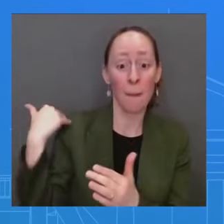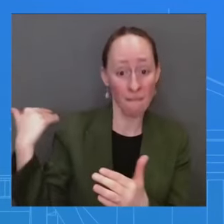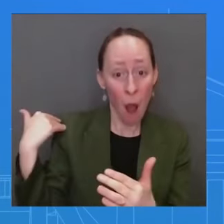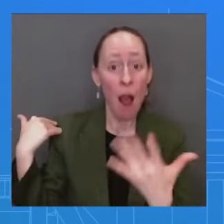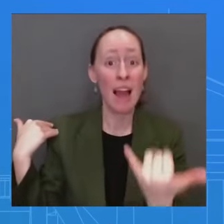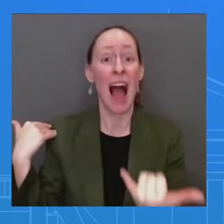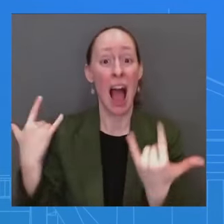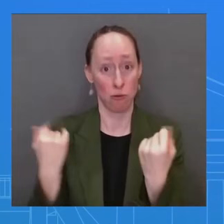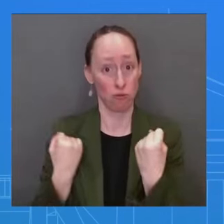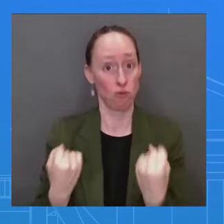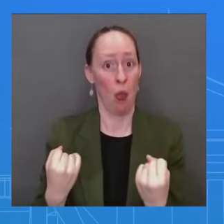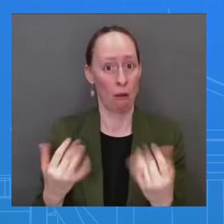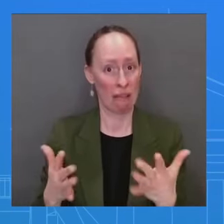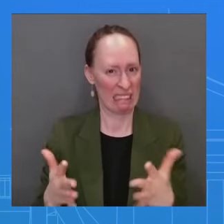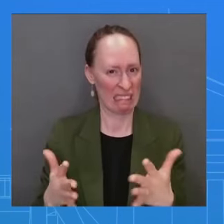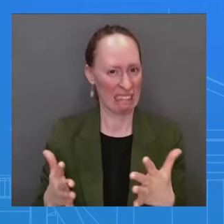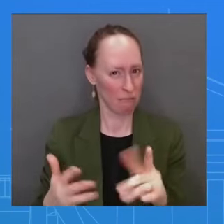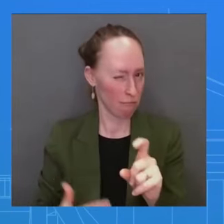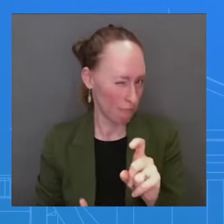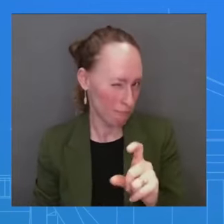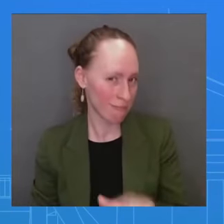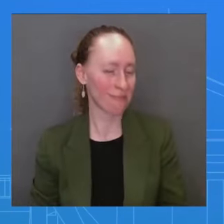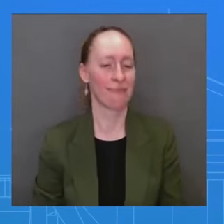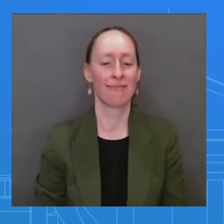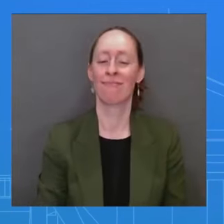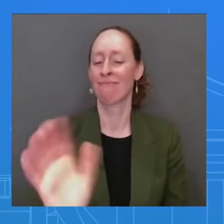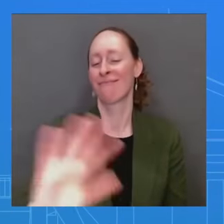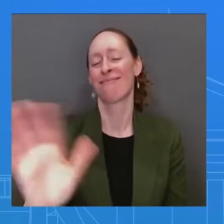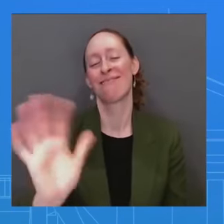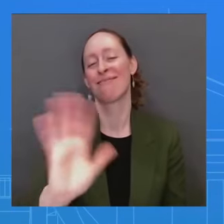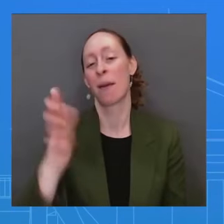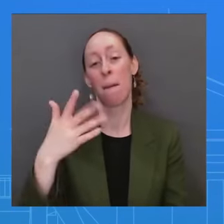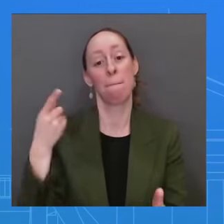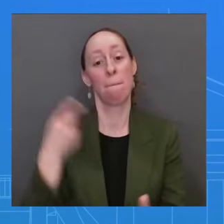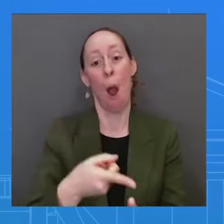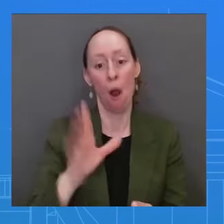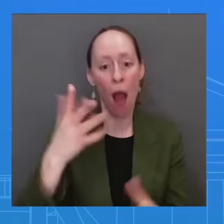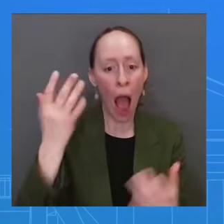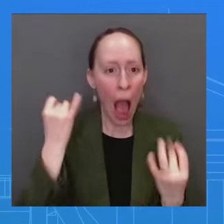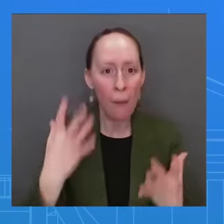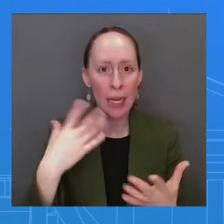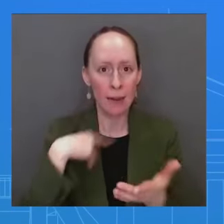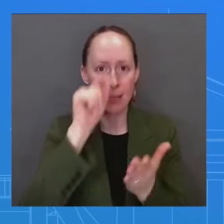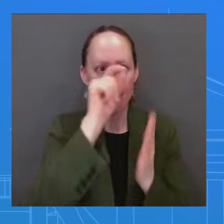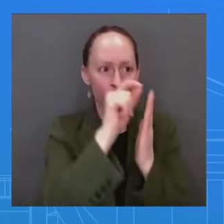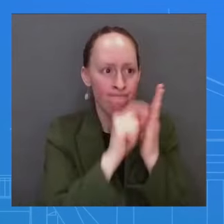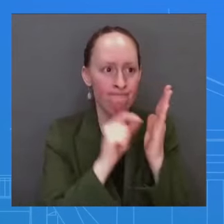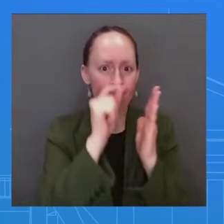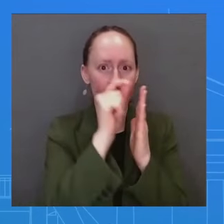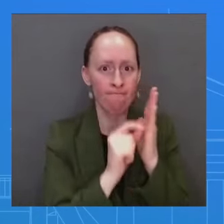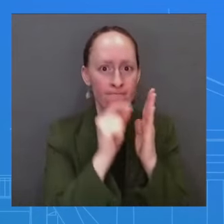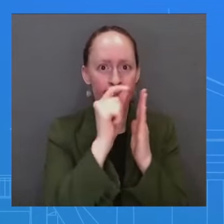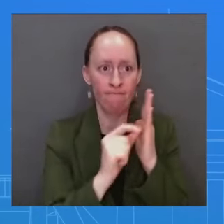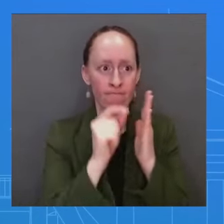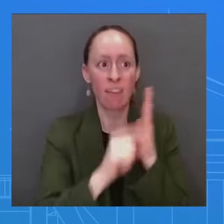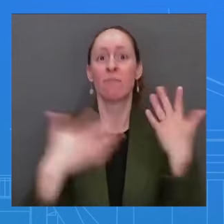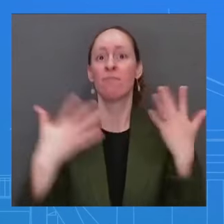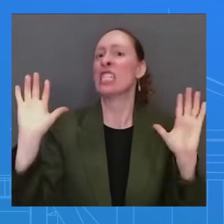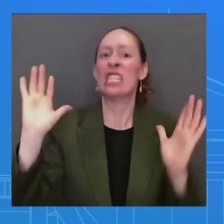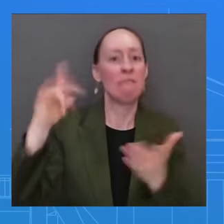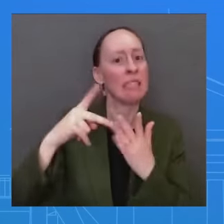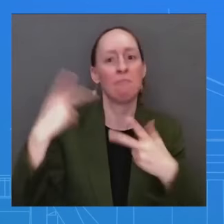the strength of a relationship based on how many times they talk on the phone. These are two leaders that have known each other a long time. I'm not going to pull